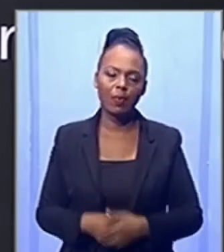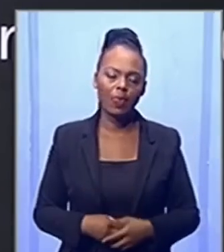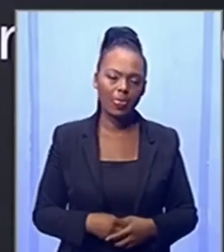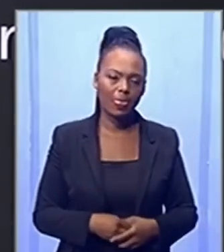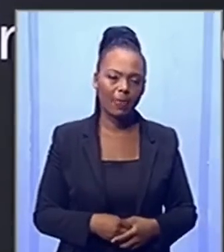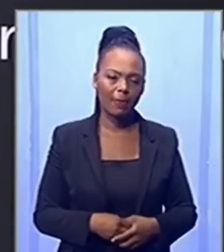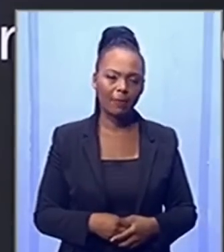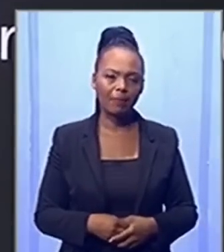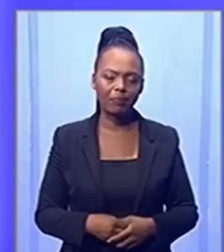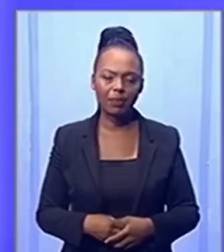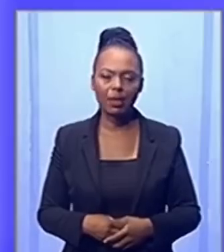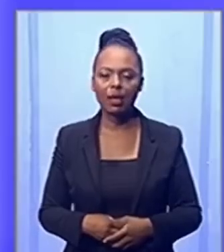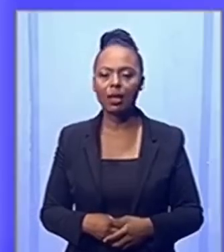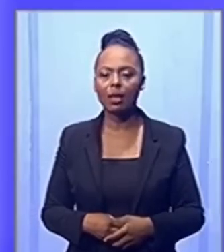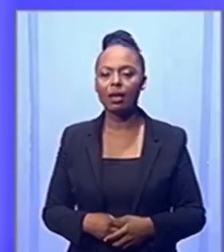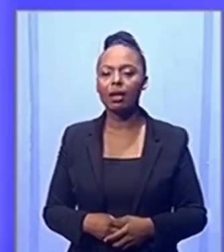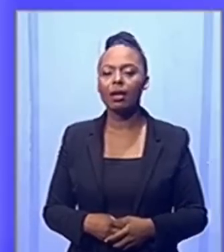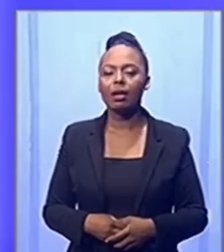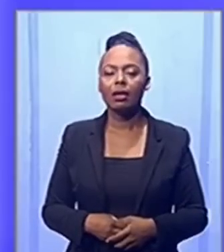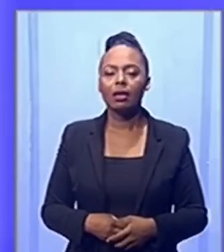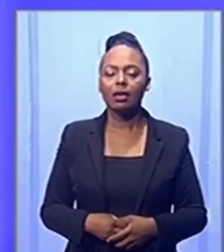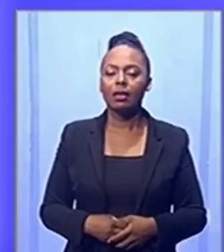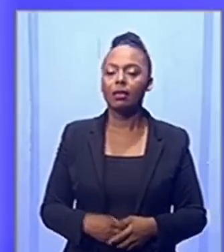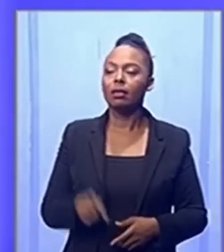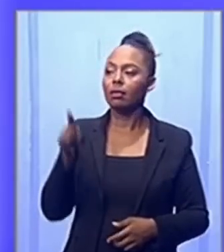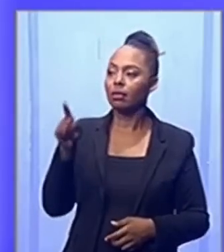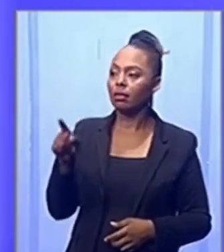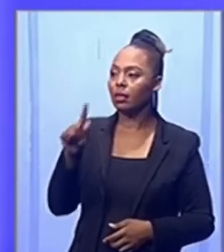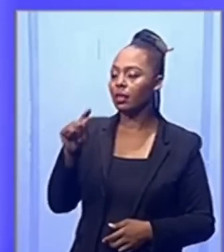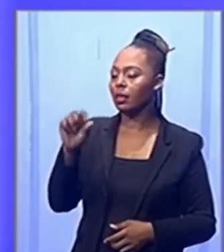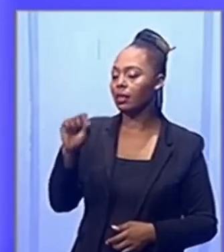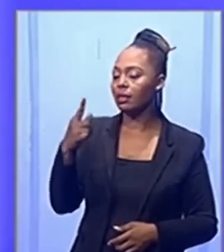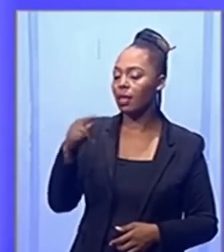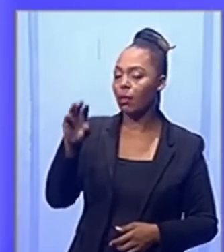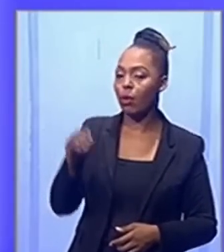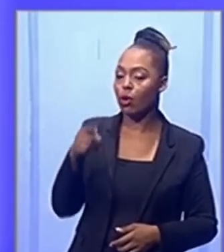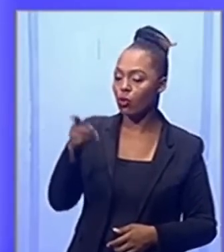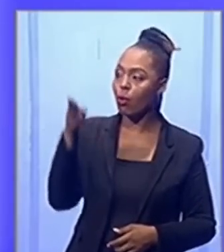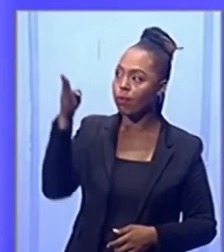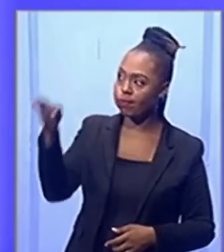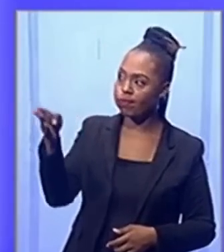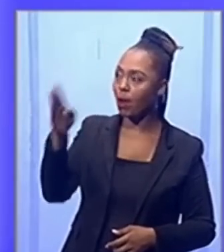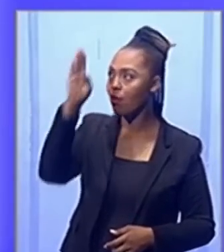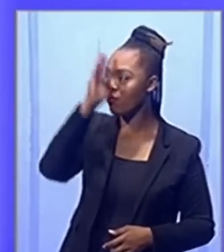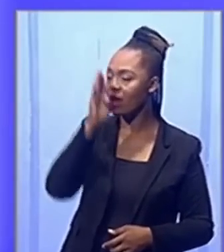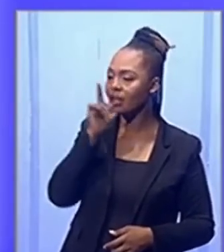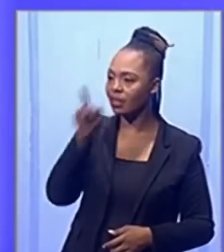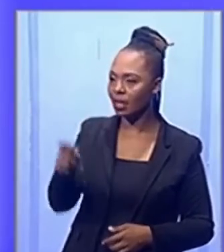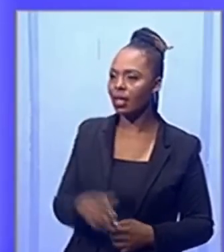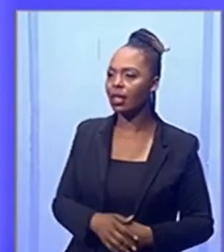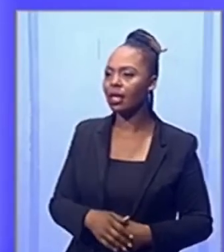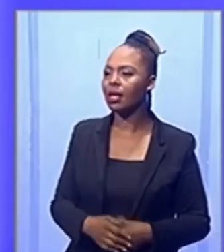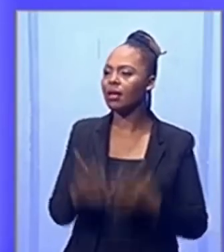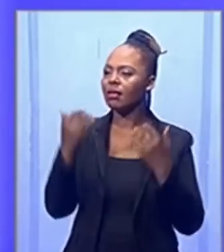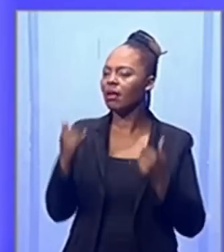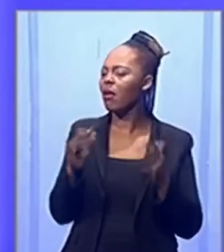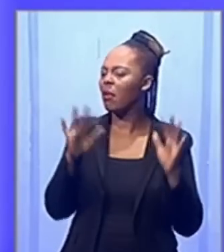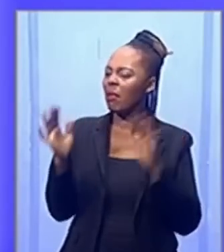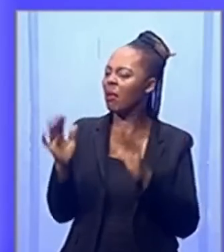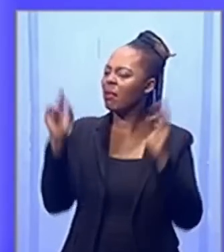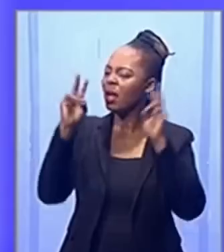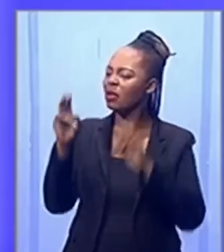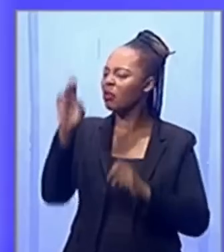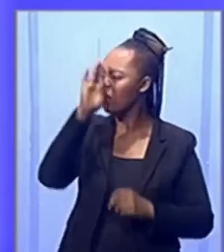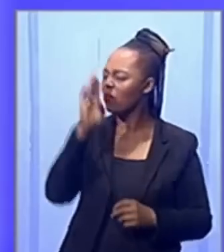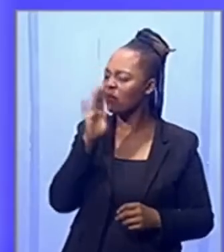motlakase. Hausanyane mona Tshepo o ne o le Brazil e leng yengwe ina tsa BRICS temana ya motlakase ya car powership e